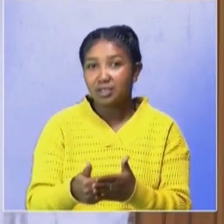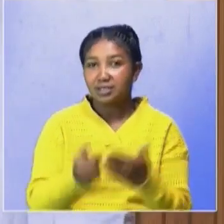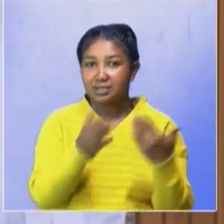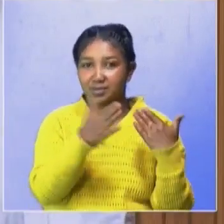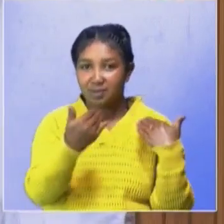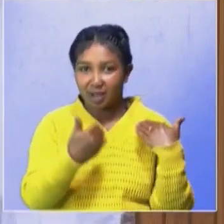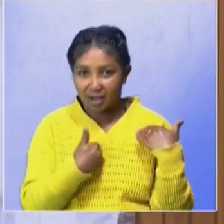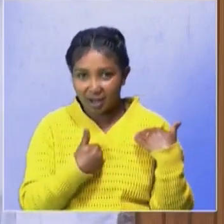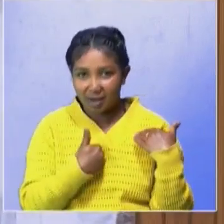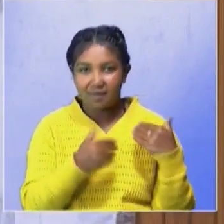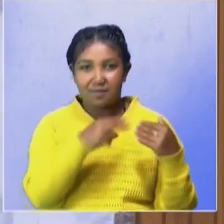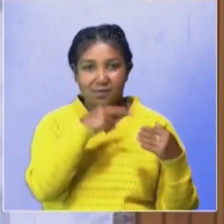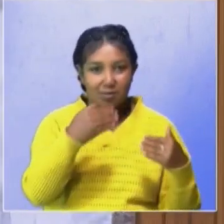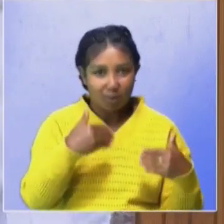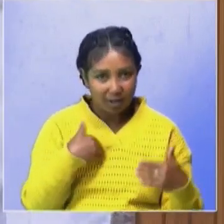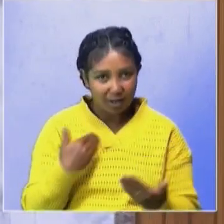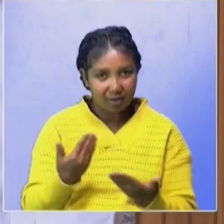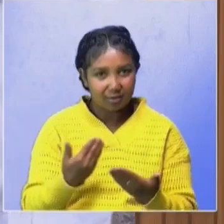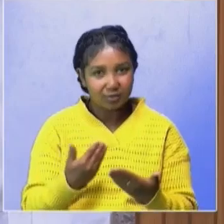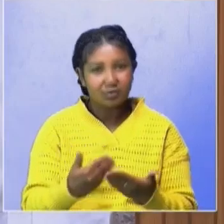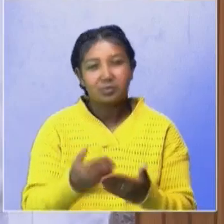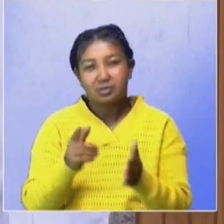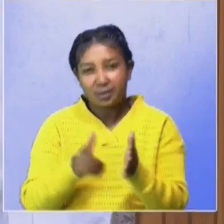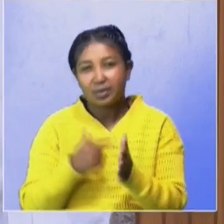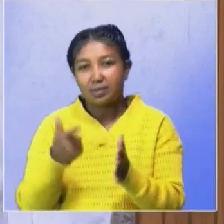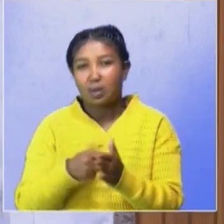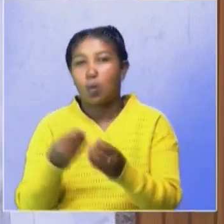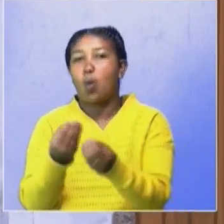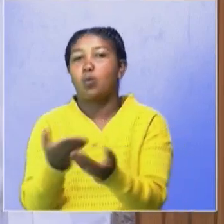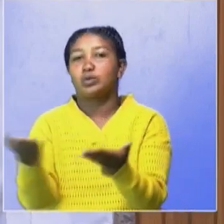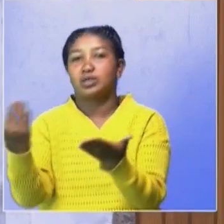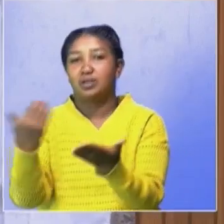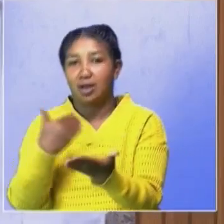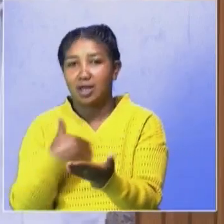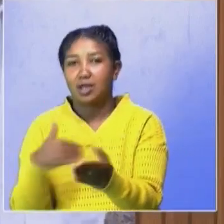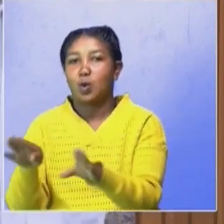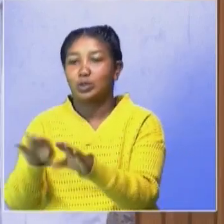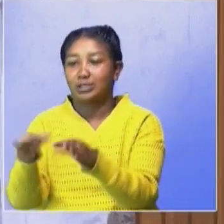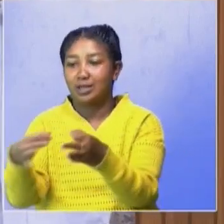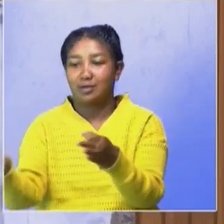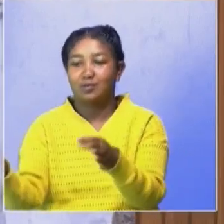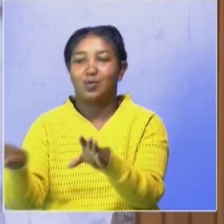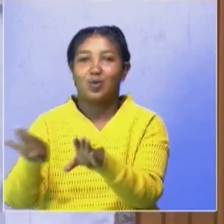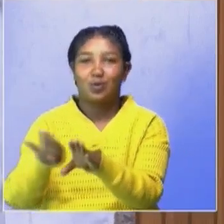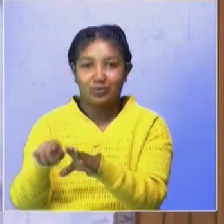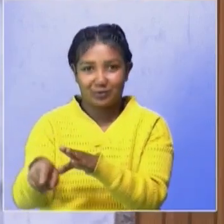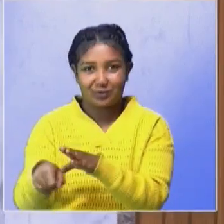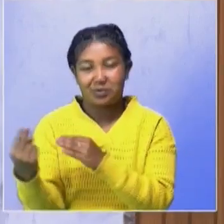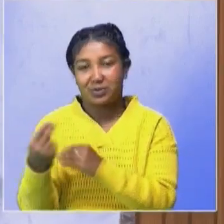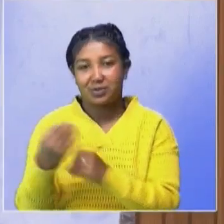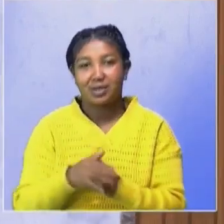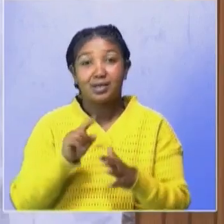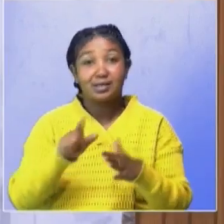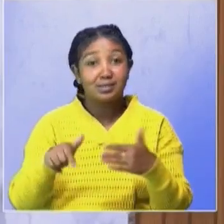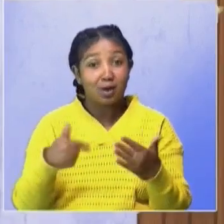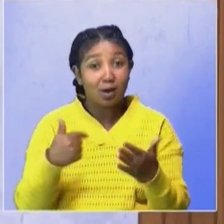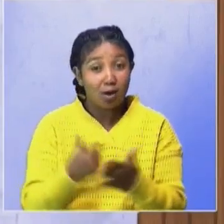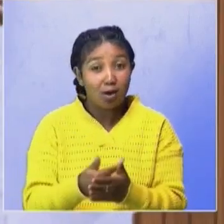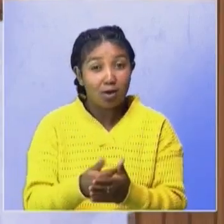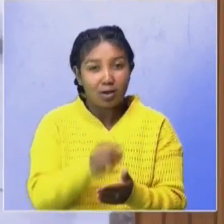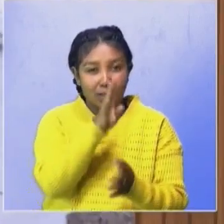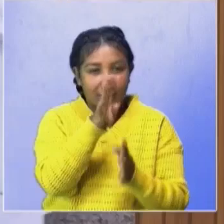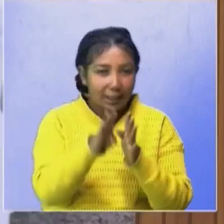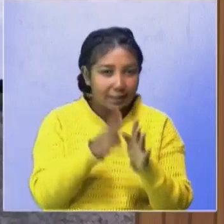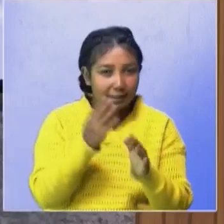subject, predicate, and also we can have sometimes also the object, the closing of the sentence, we can use that. So we will create